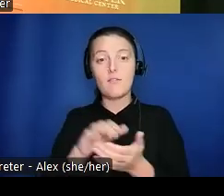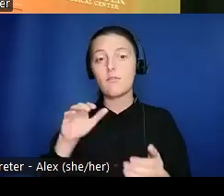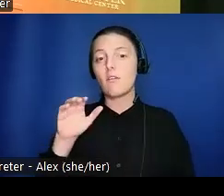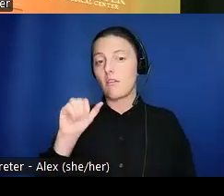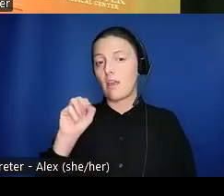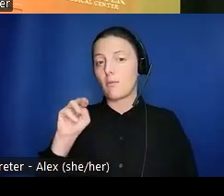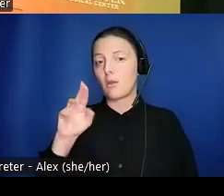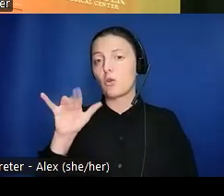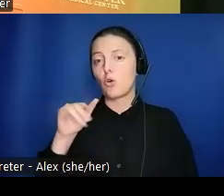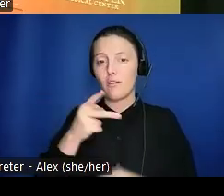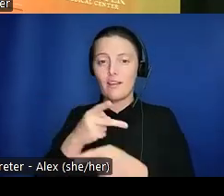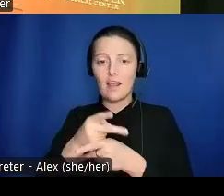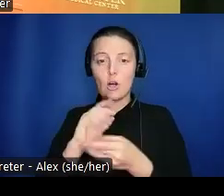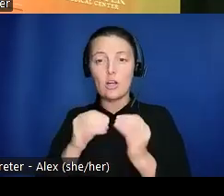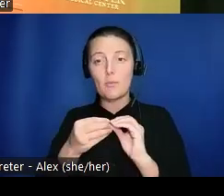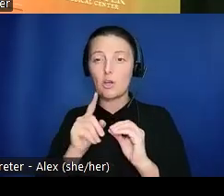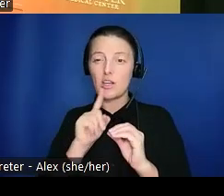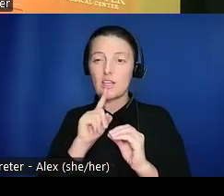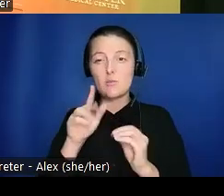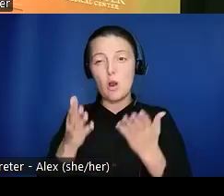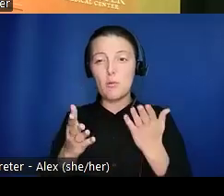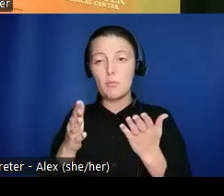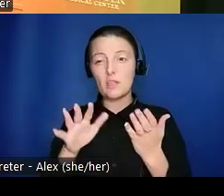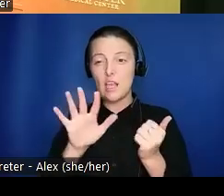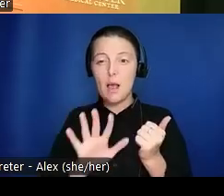it is about the same or even decreasing.